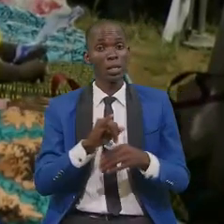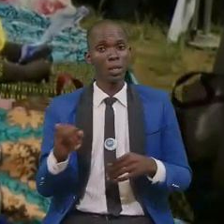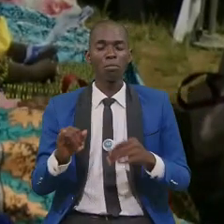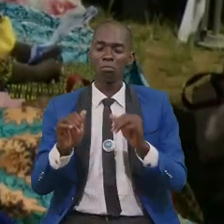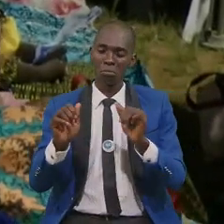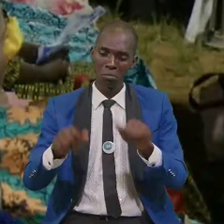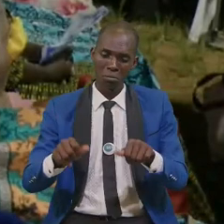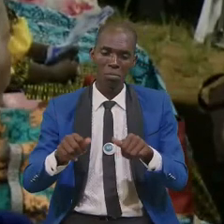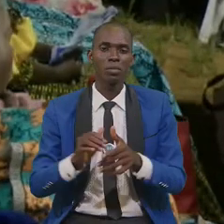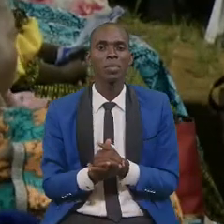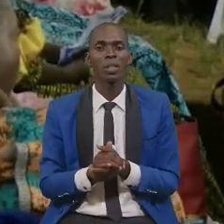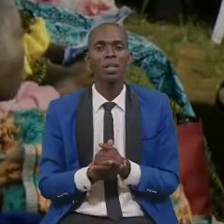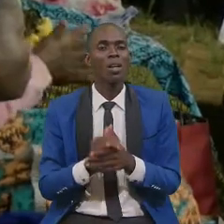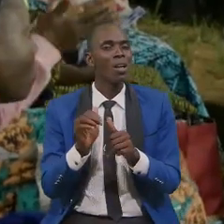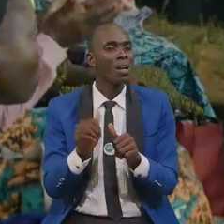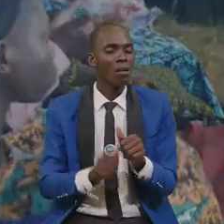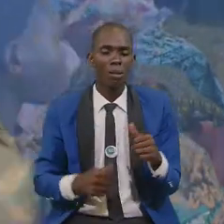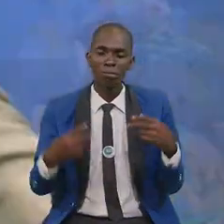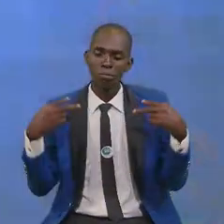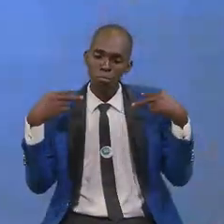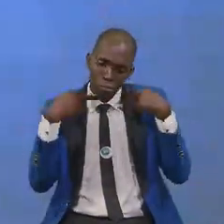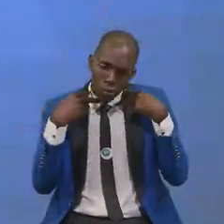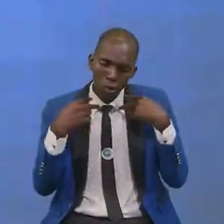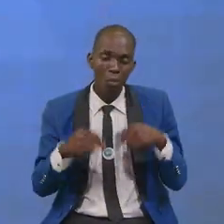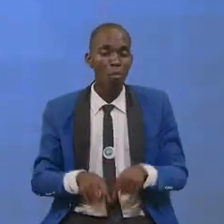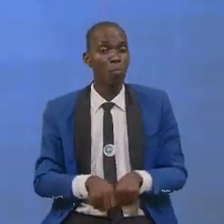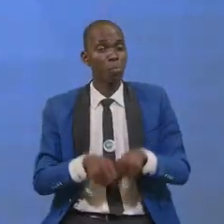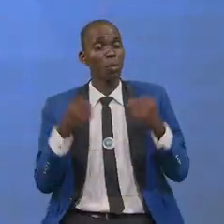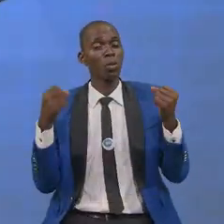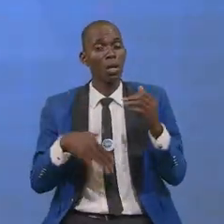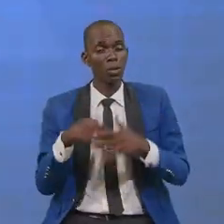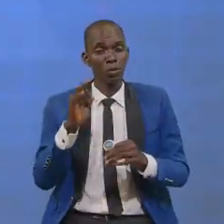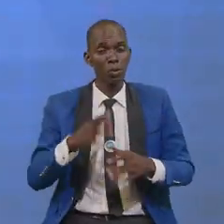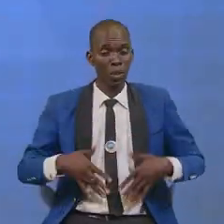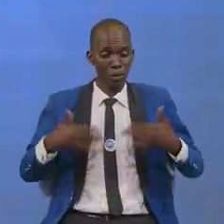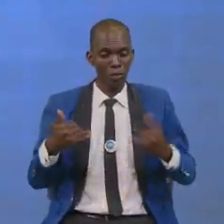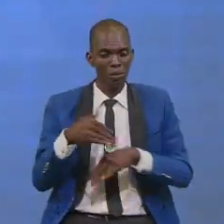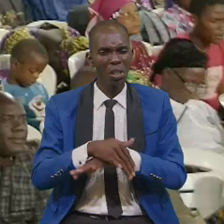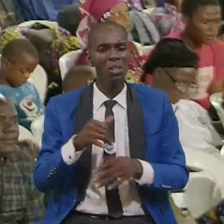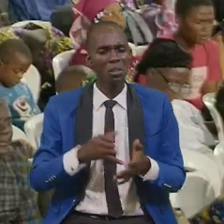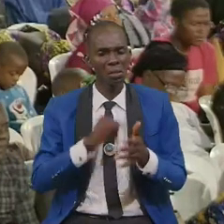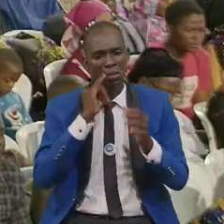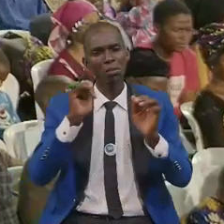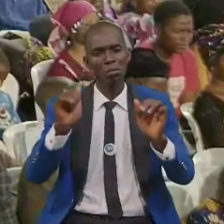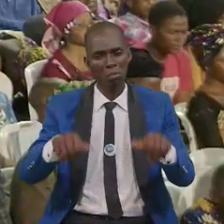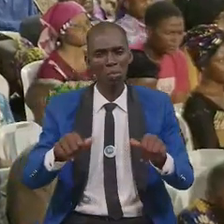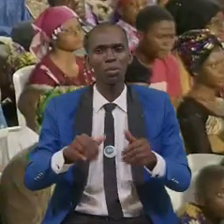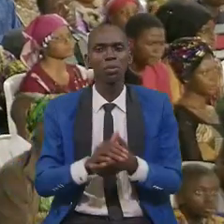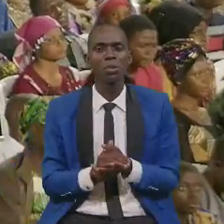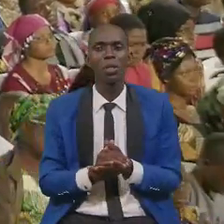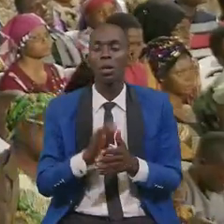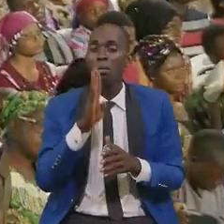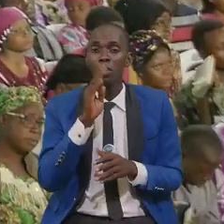possible. Every yoke being broken from your life tonight, possible. Be not